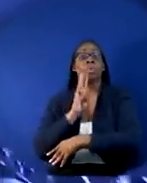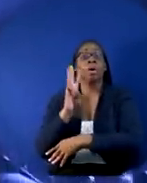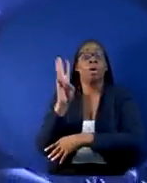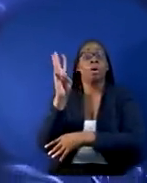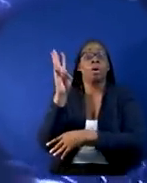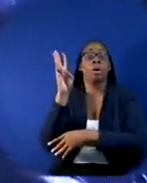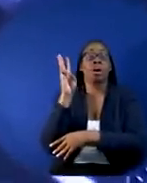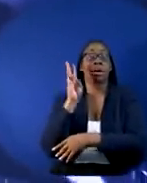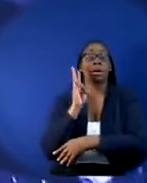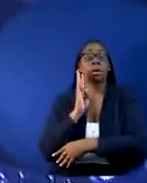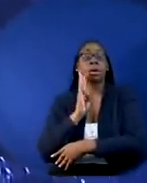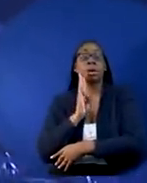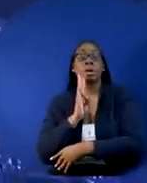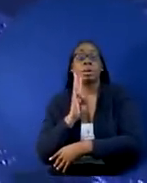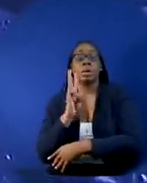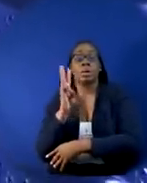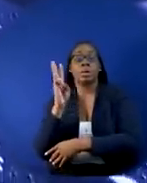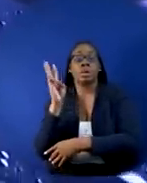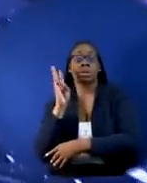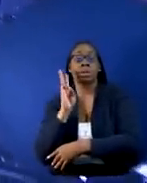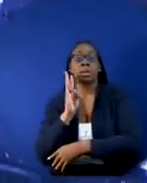the water.